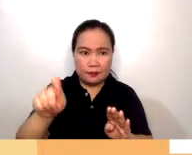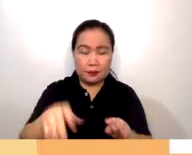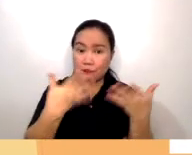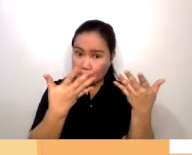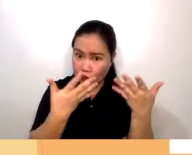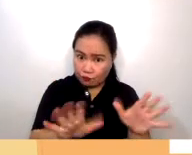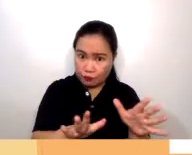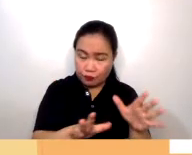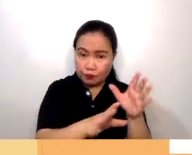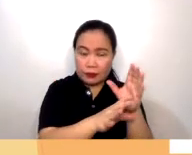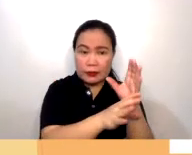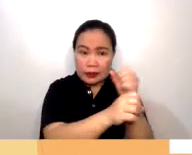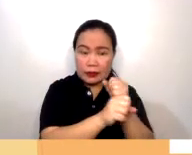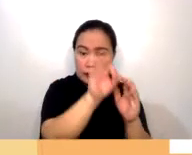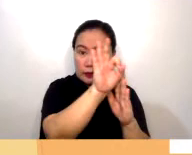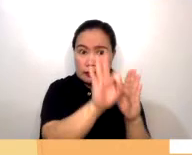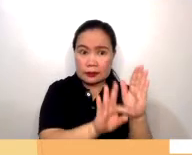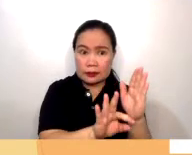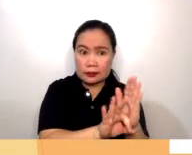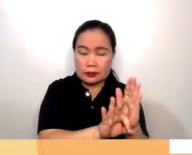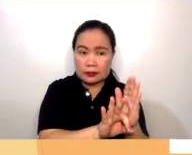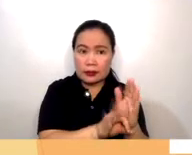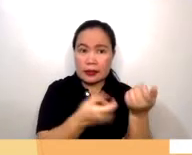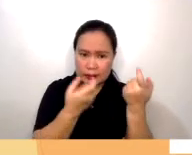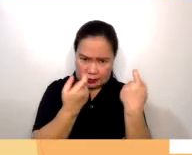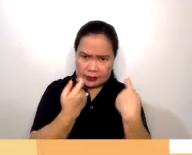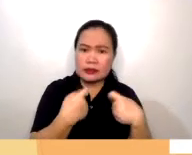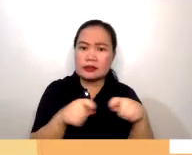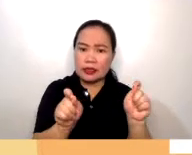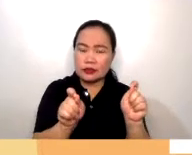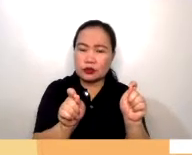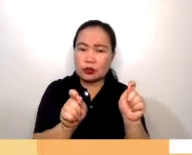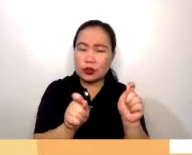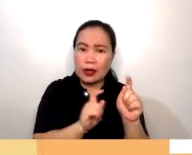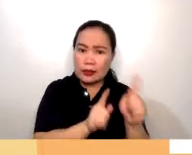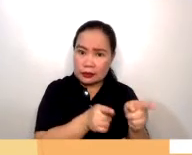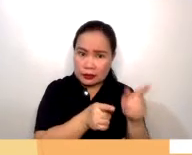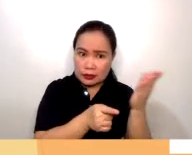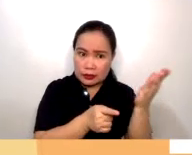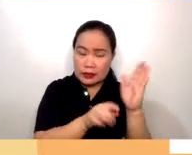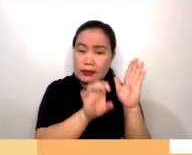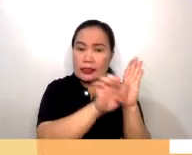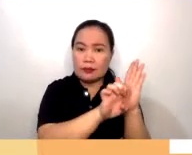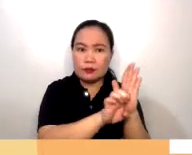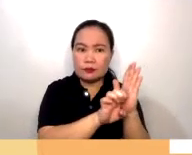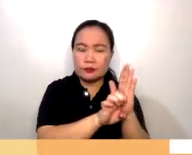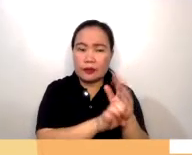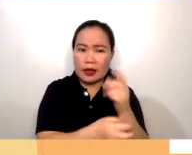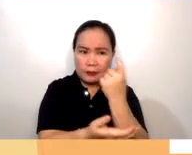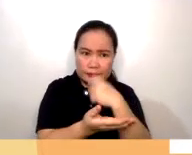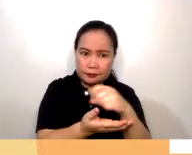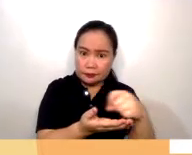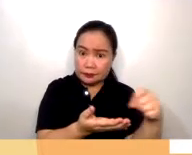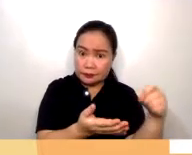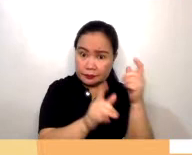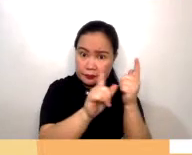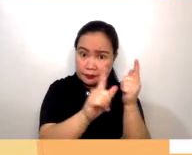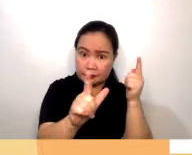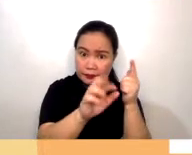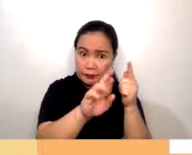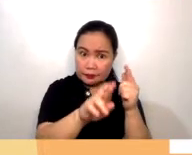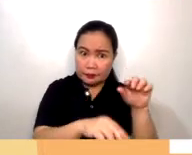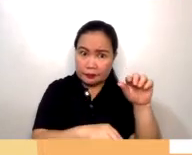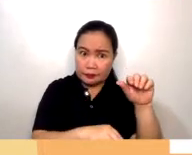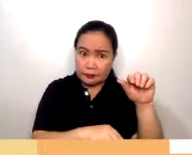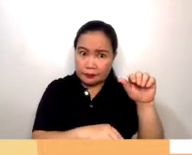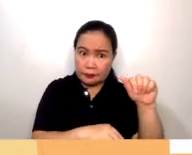So, after natin ma-derive yung formula, let us try to answer this one. Write the linear equation